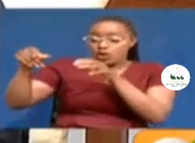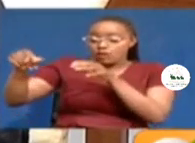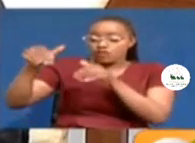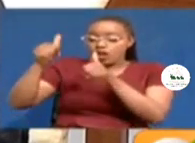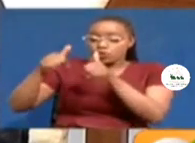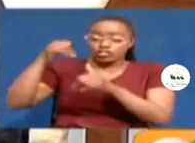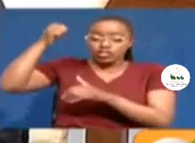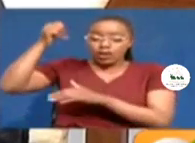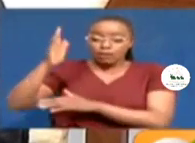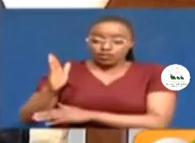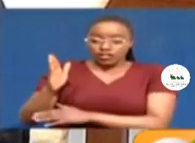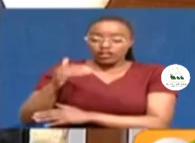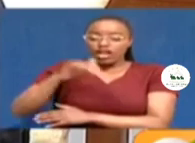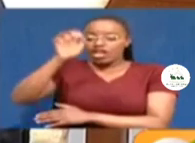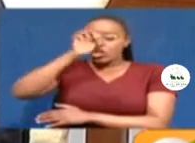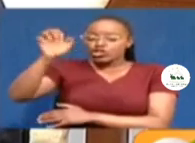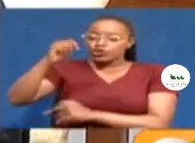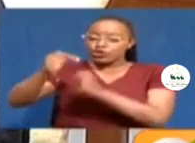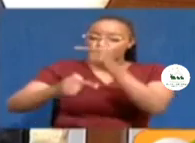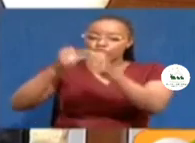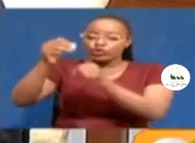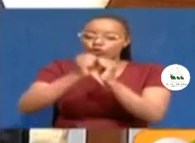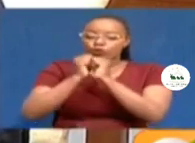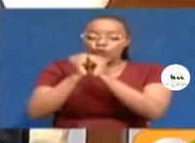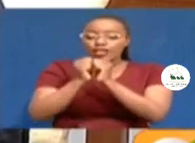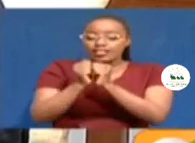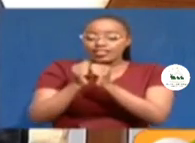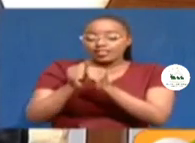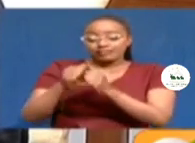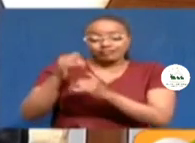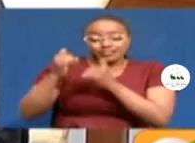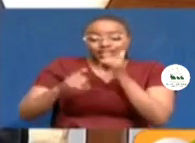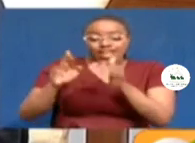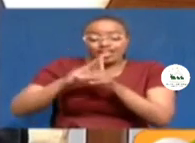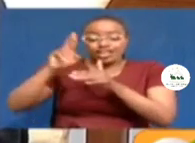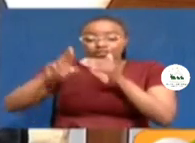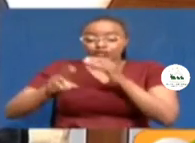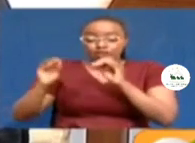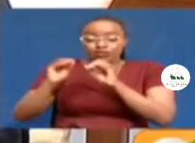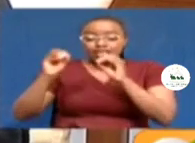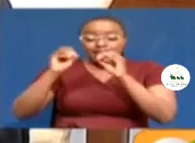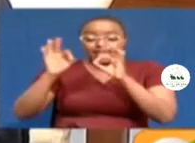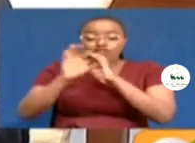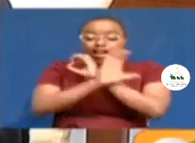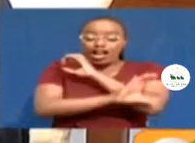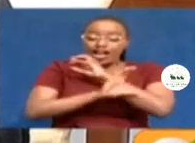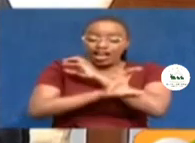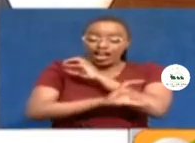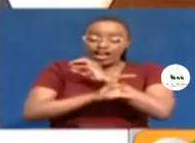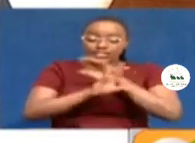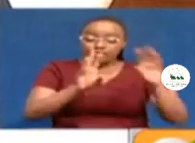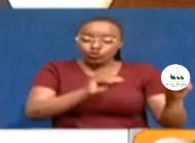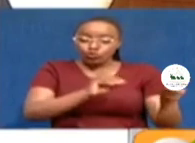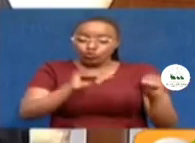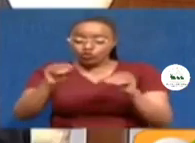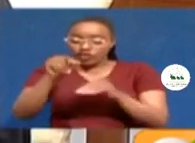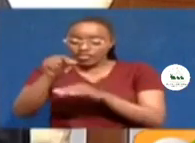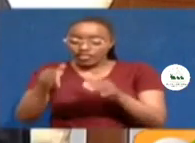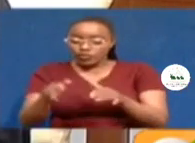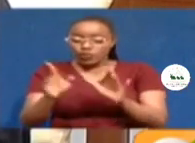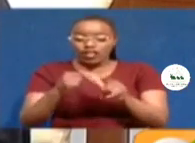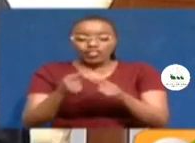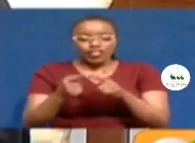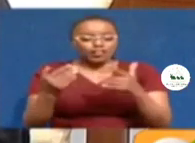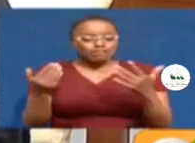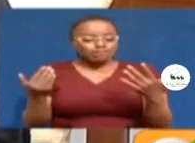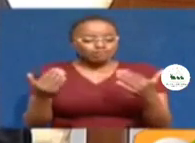with which the politicians ignore him without consequence. When a country is moving in that